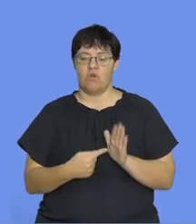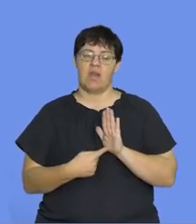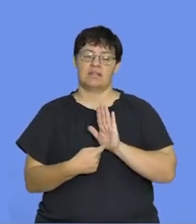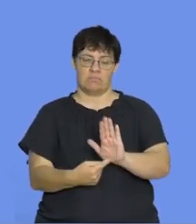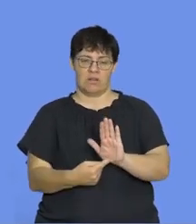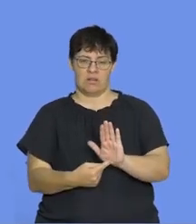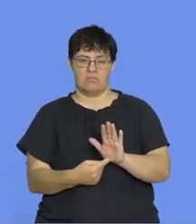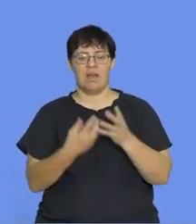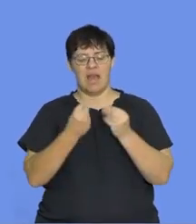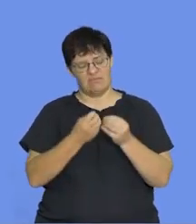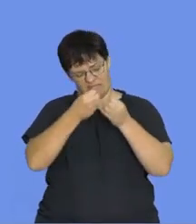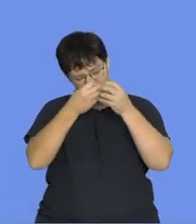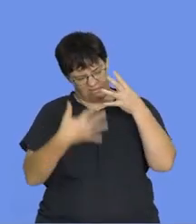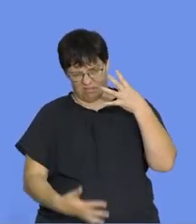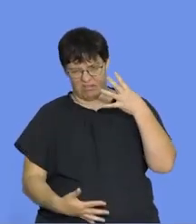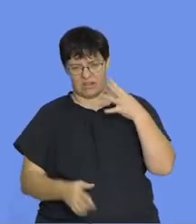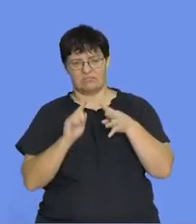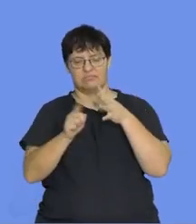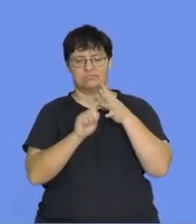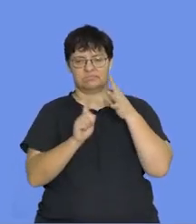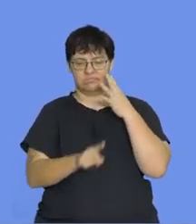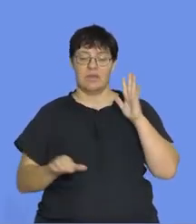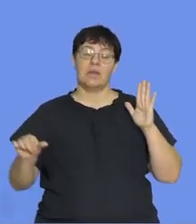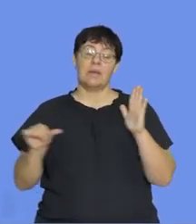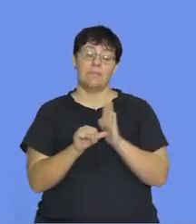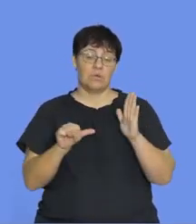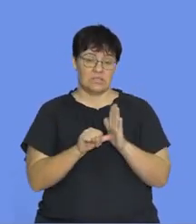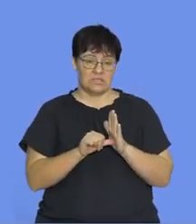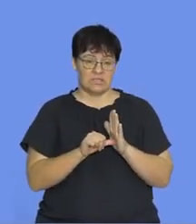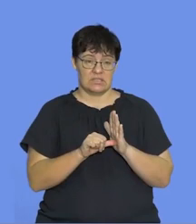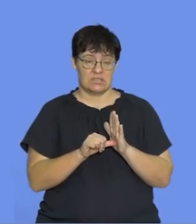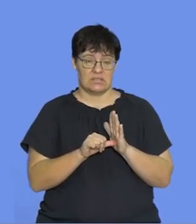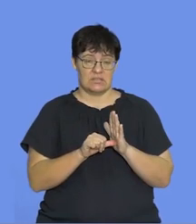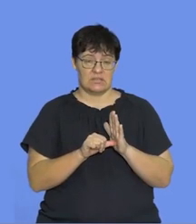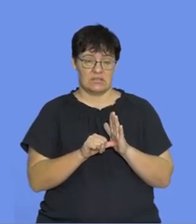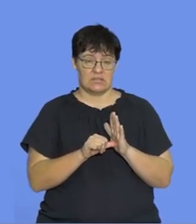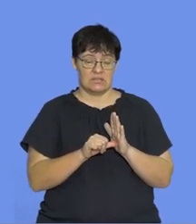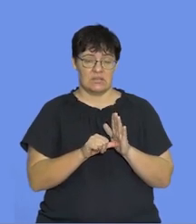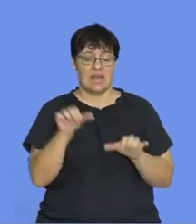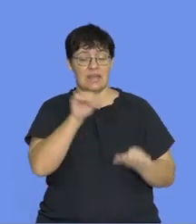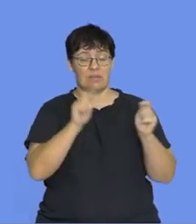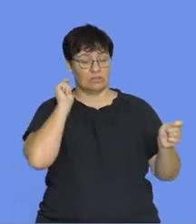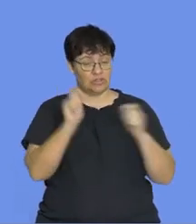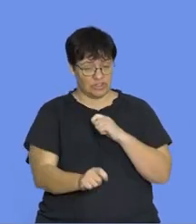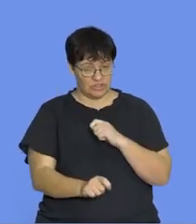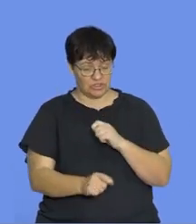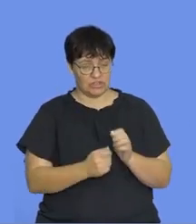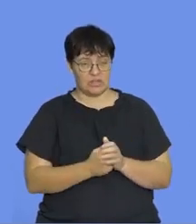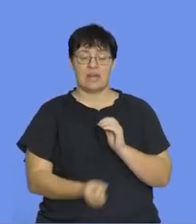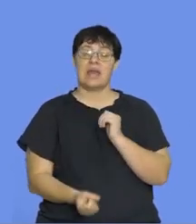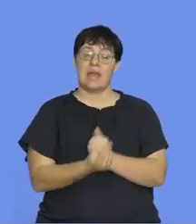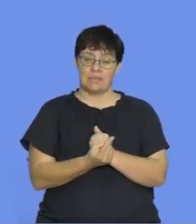can have multiples of them. But what is important is that these chemical change, they actually occur in